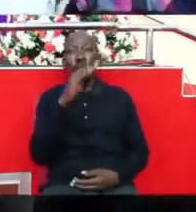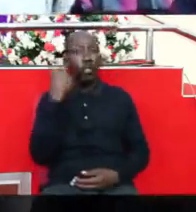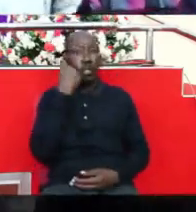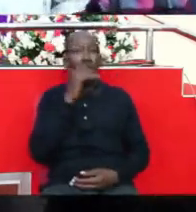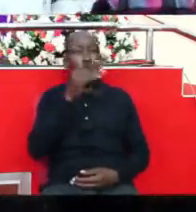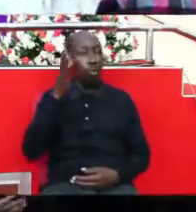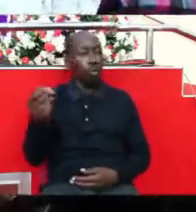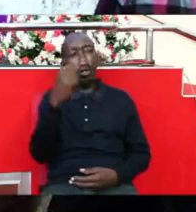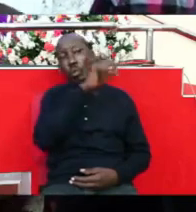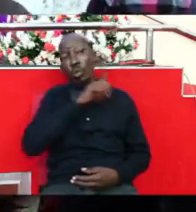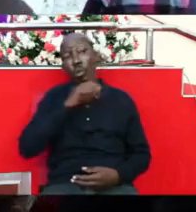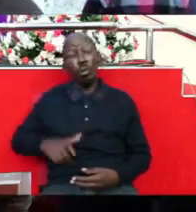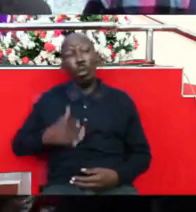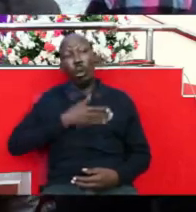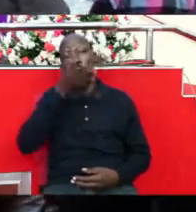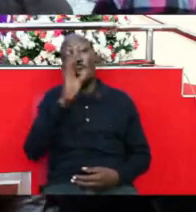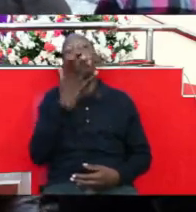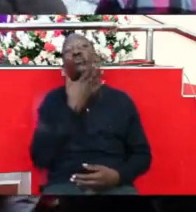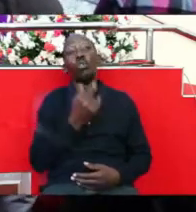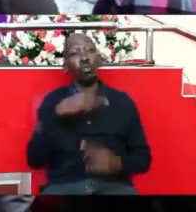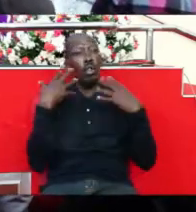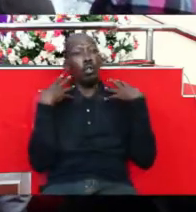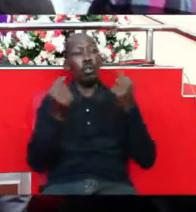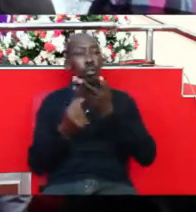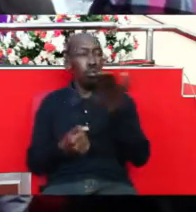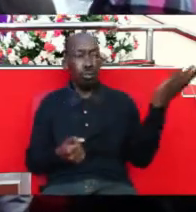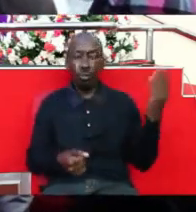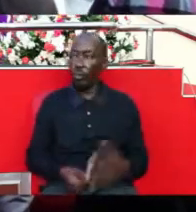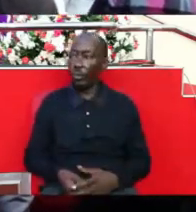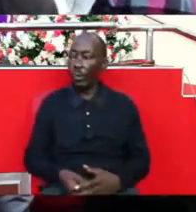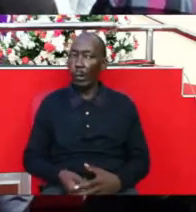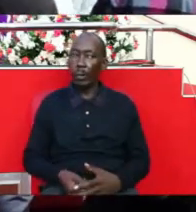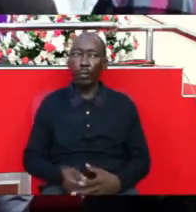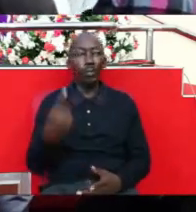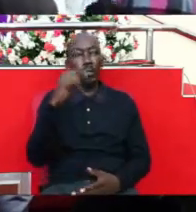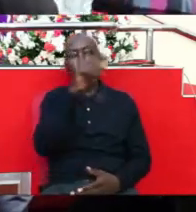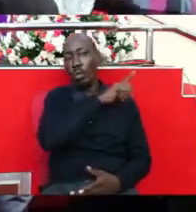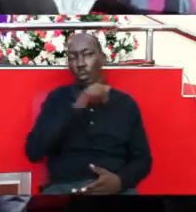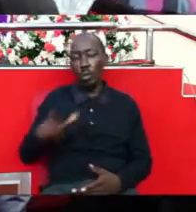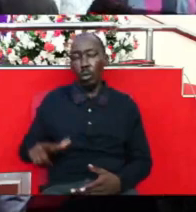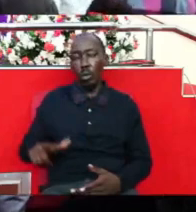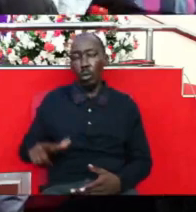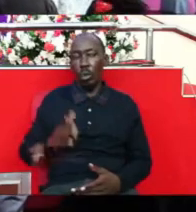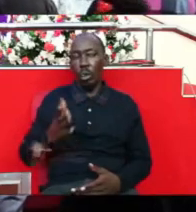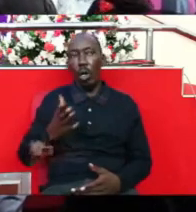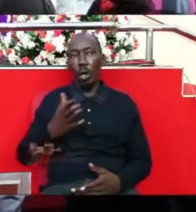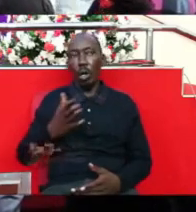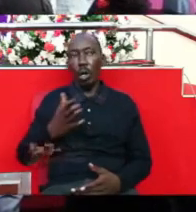in our midst, the Lord our God wants to heal you. The Lord our God will restore